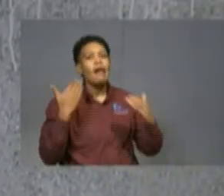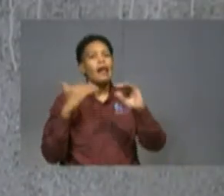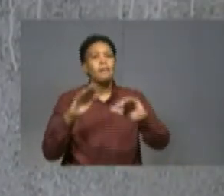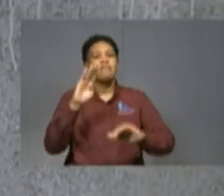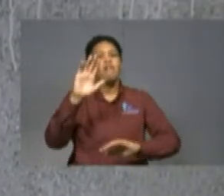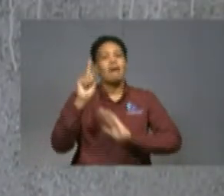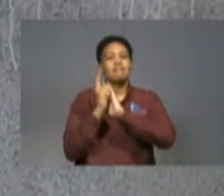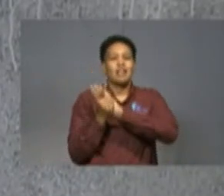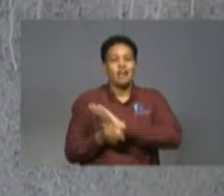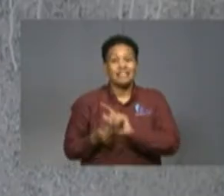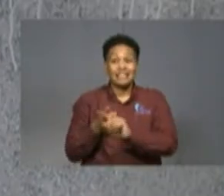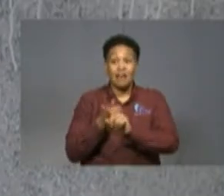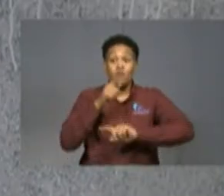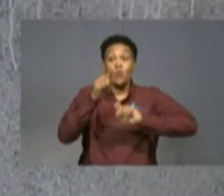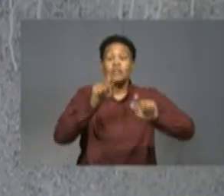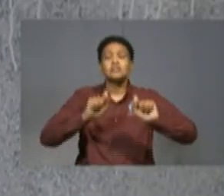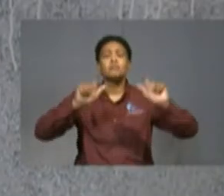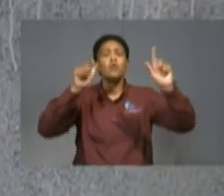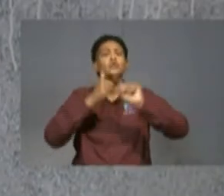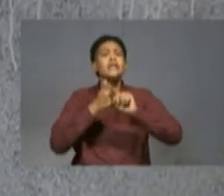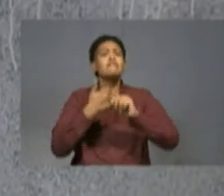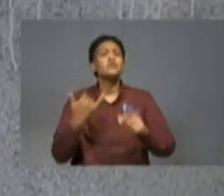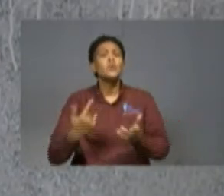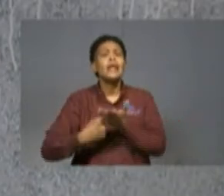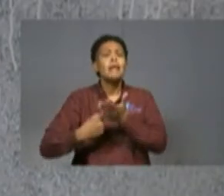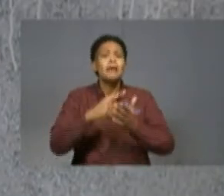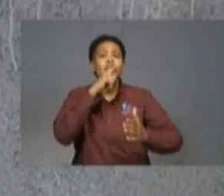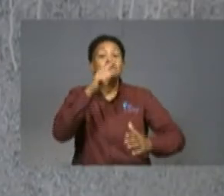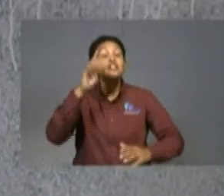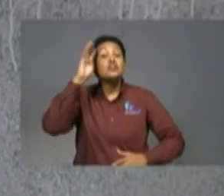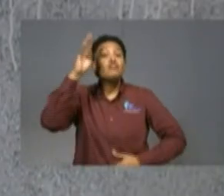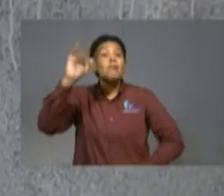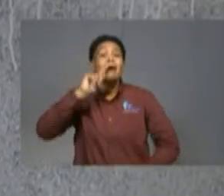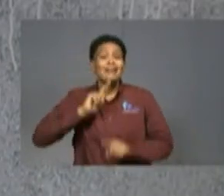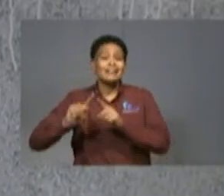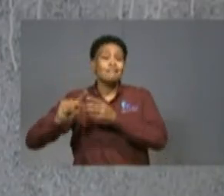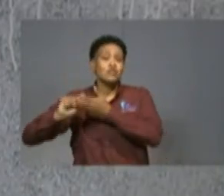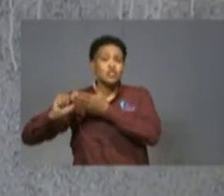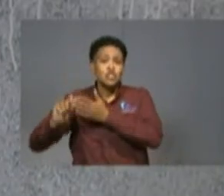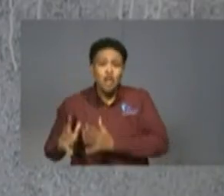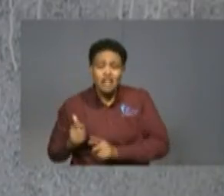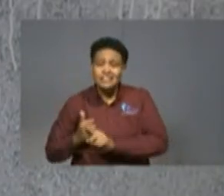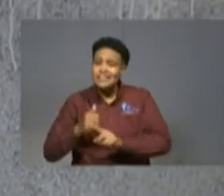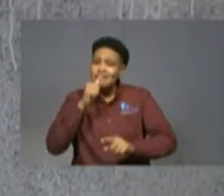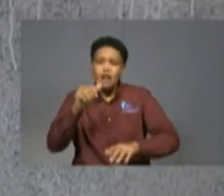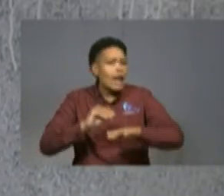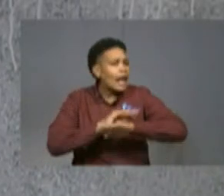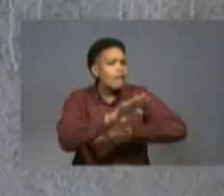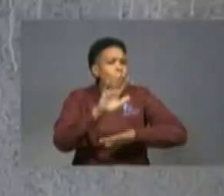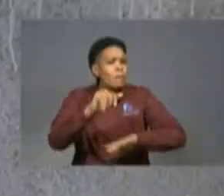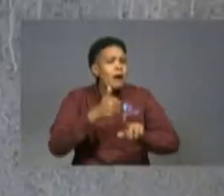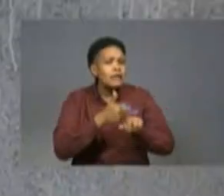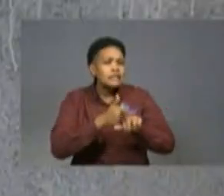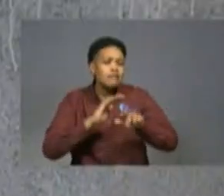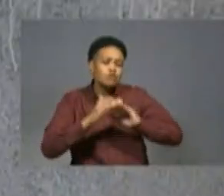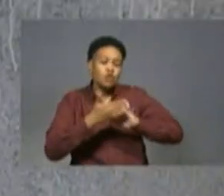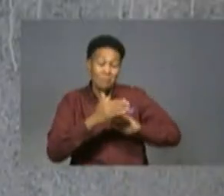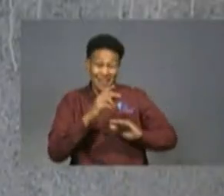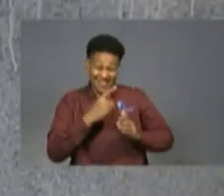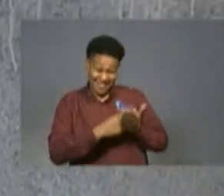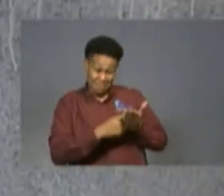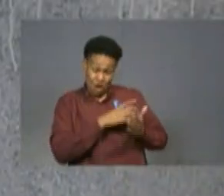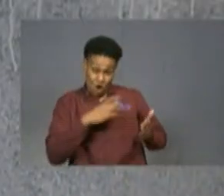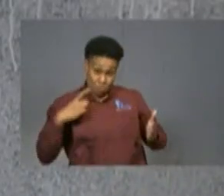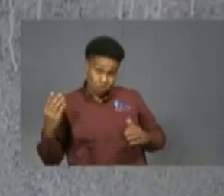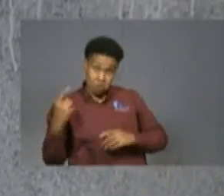questions posed in tonight's debate are created solely by the panel of journalists and are not influenced by the Jamaica Debates Commission in